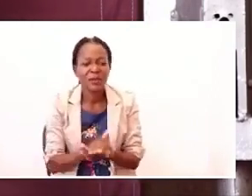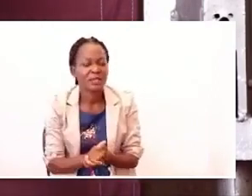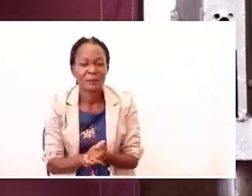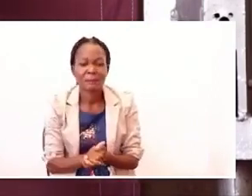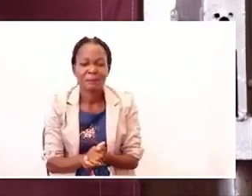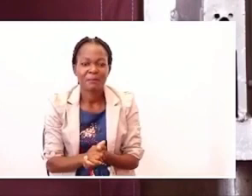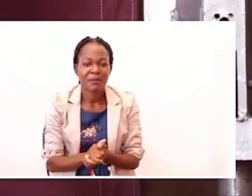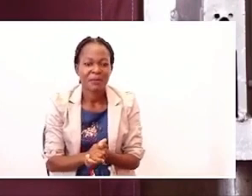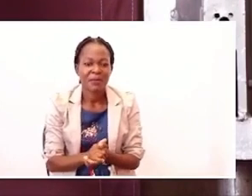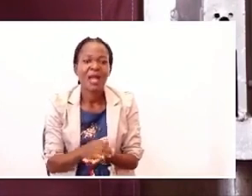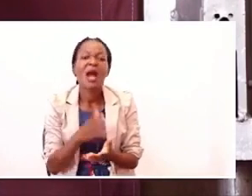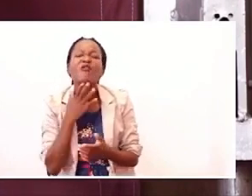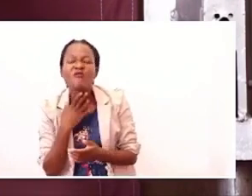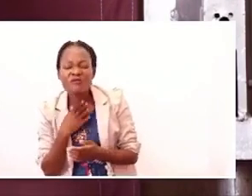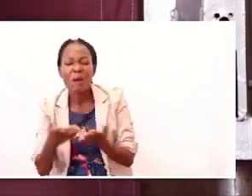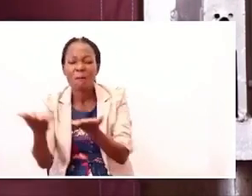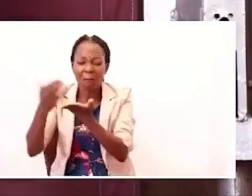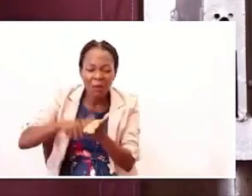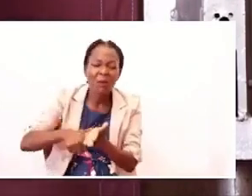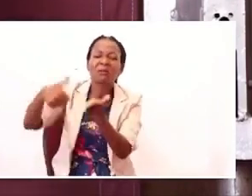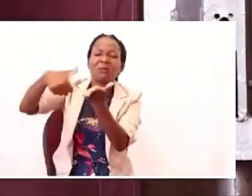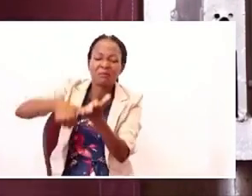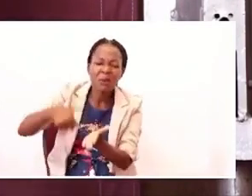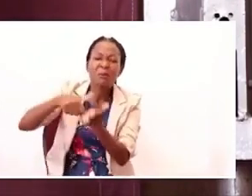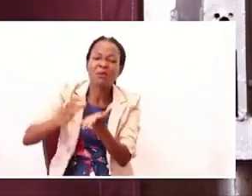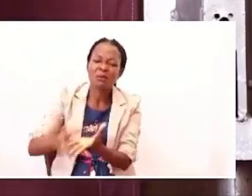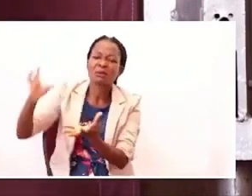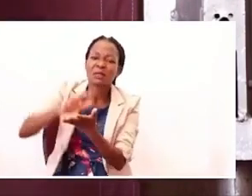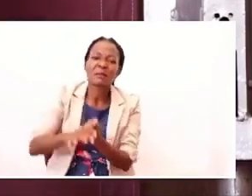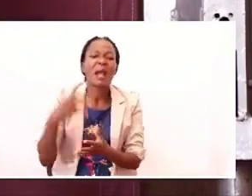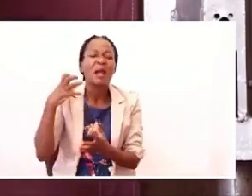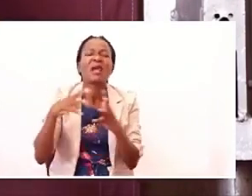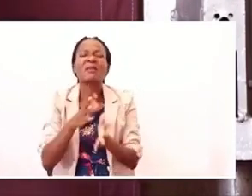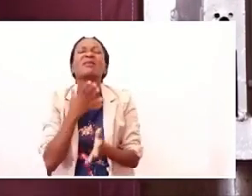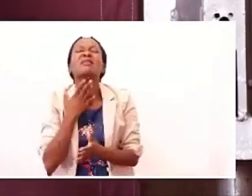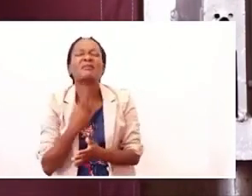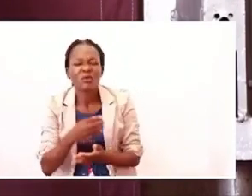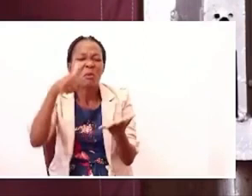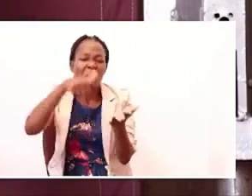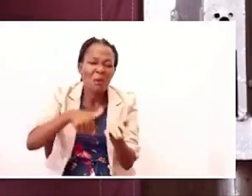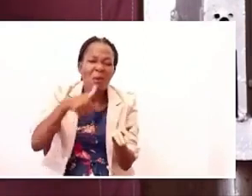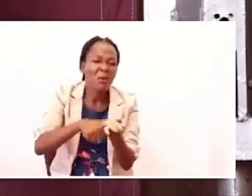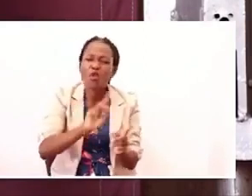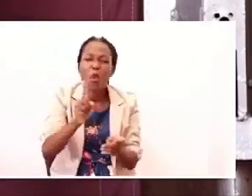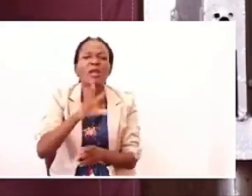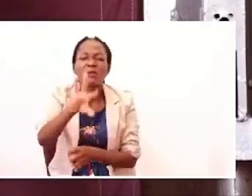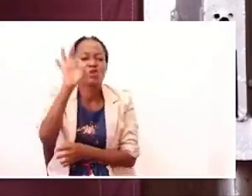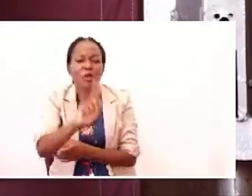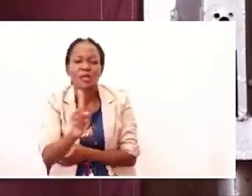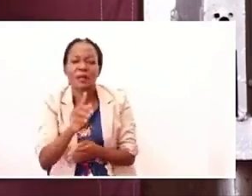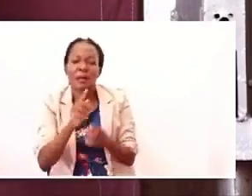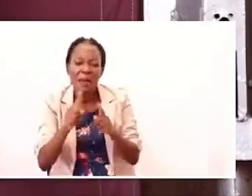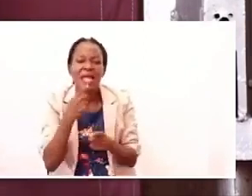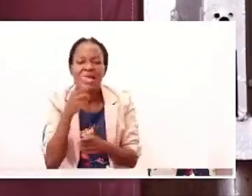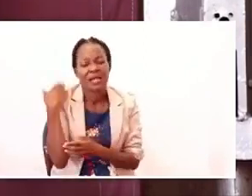insatiable appetites to borrow. And they have those insatiable appetites to borrow, not out of choice, but because, like I've